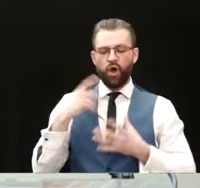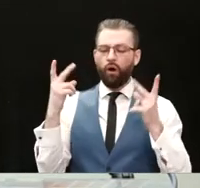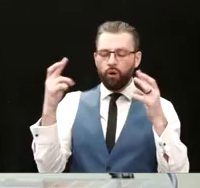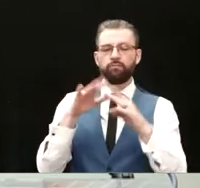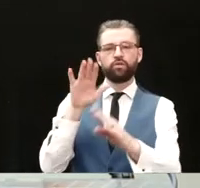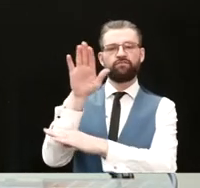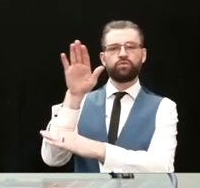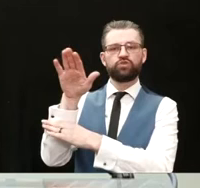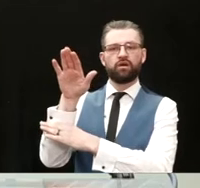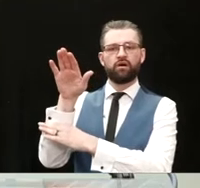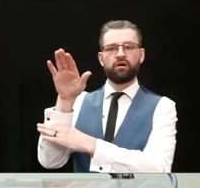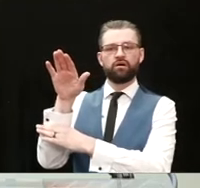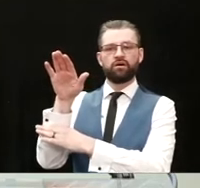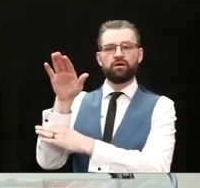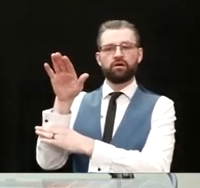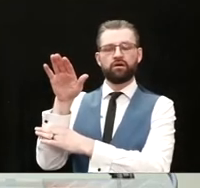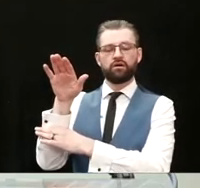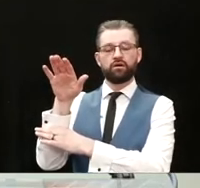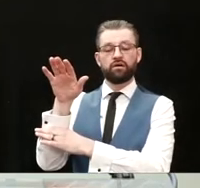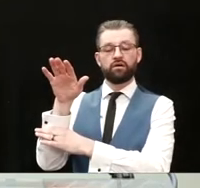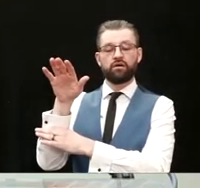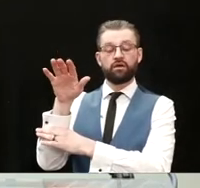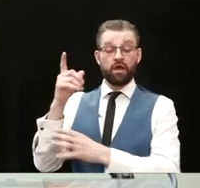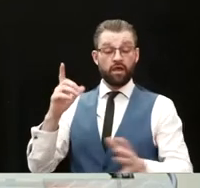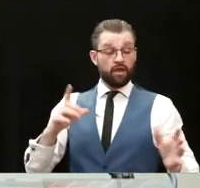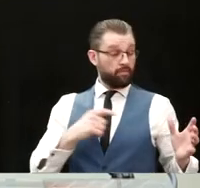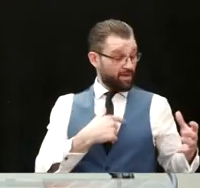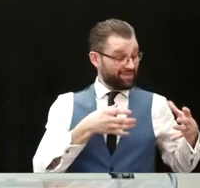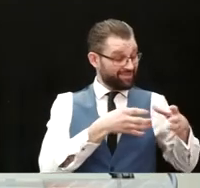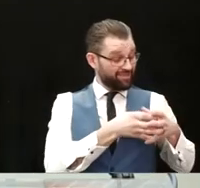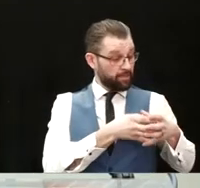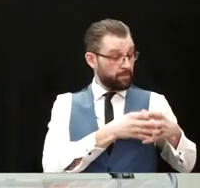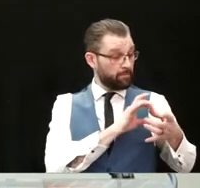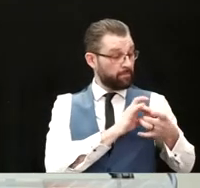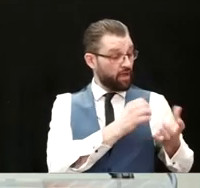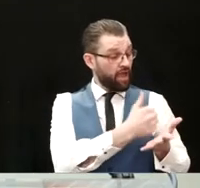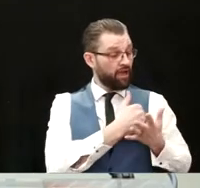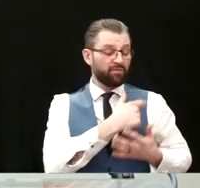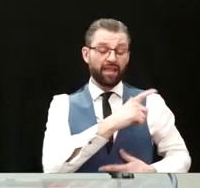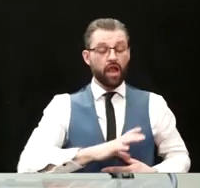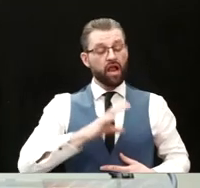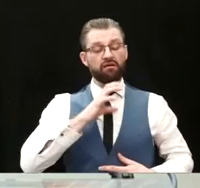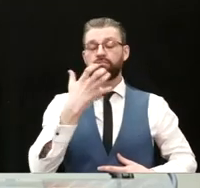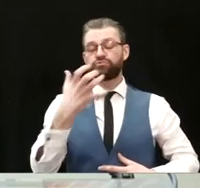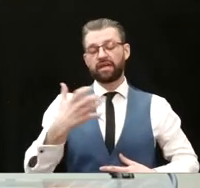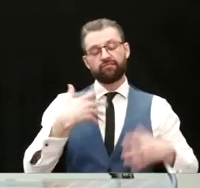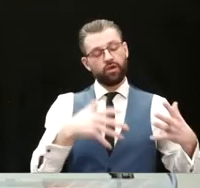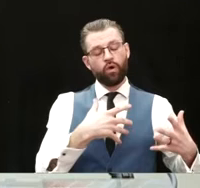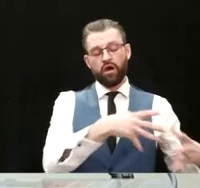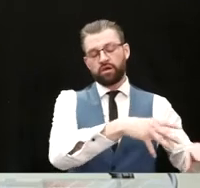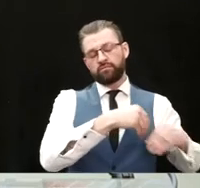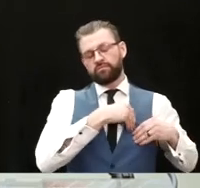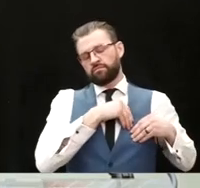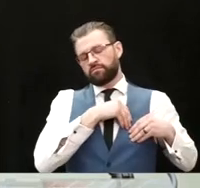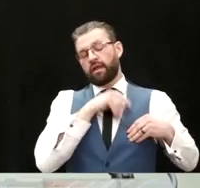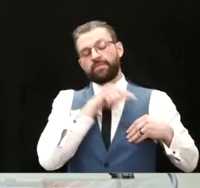an overstatement to say that the example of courage and humanity shown by my teammates is the inspiration behind everything I